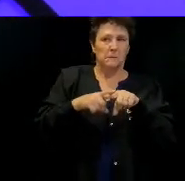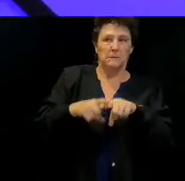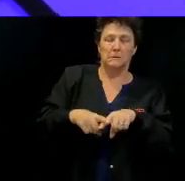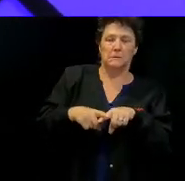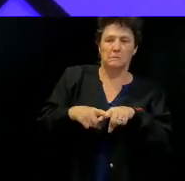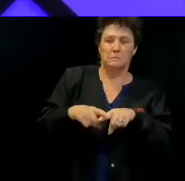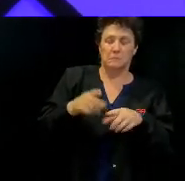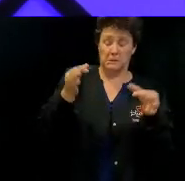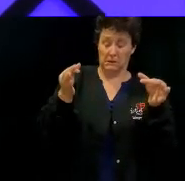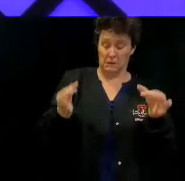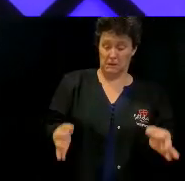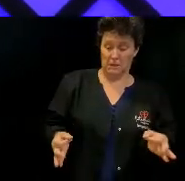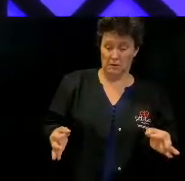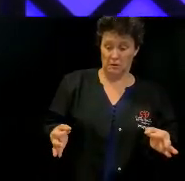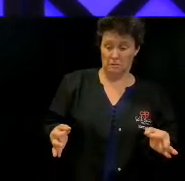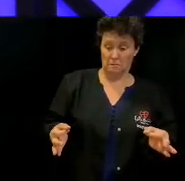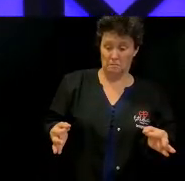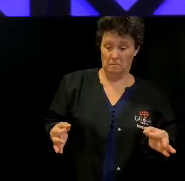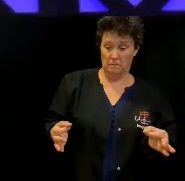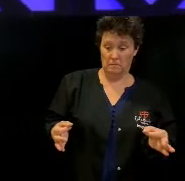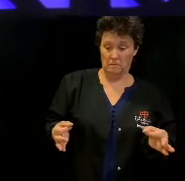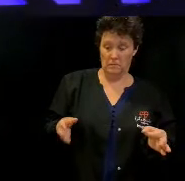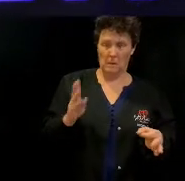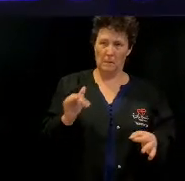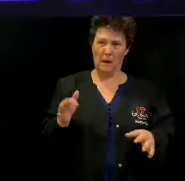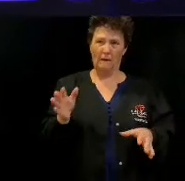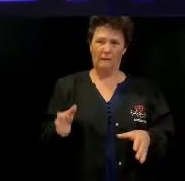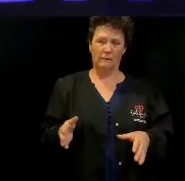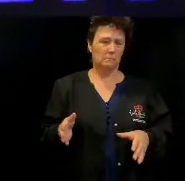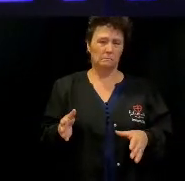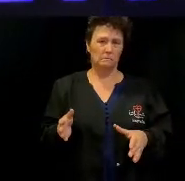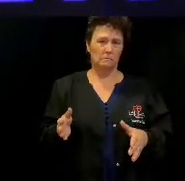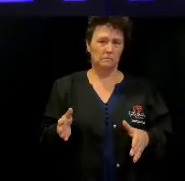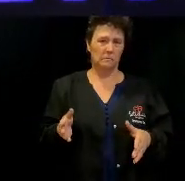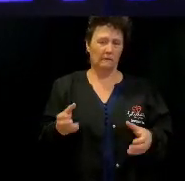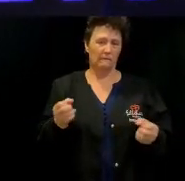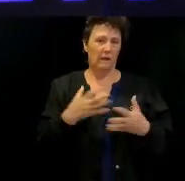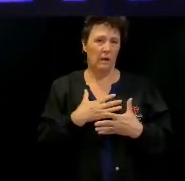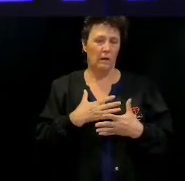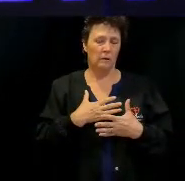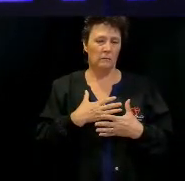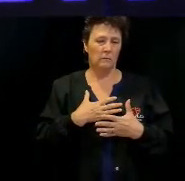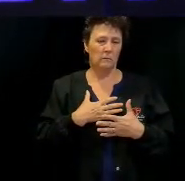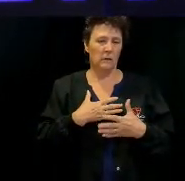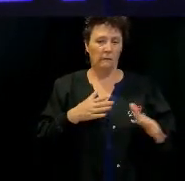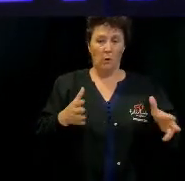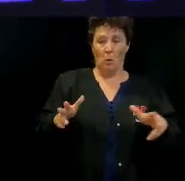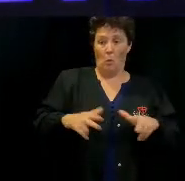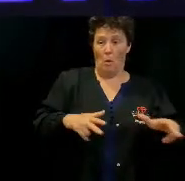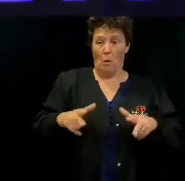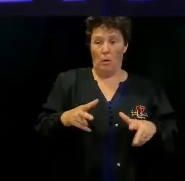I can't walk. Listen, if you are walking by fear and you're trying to make decisions, stop.